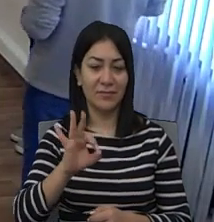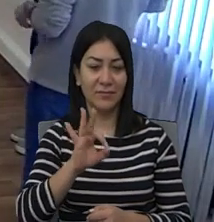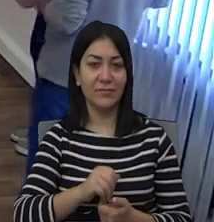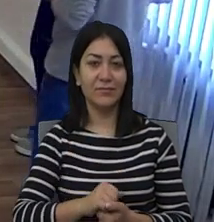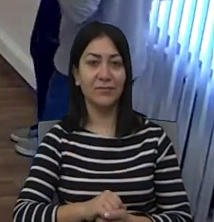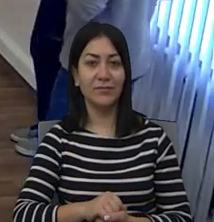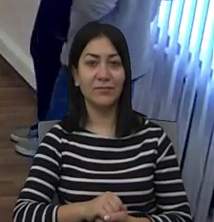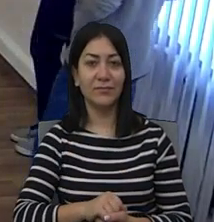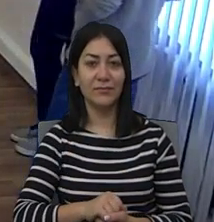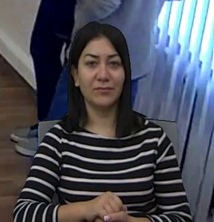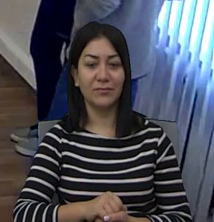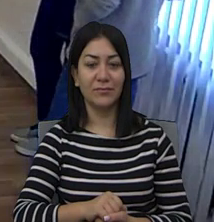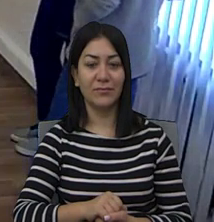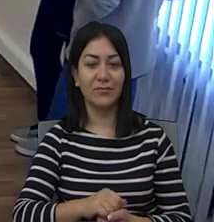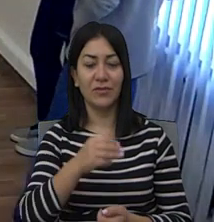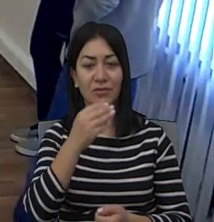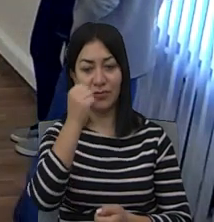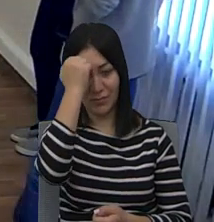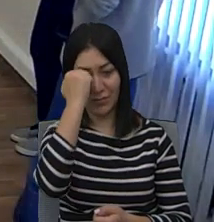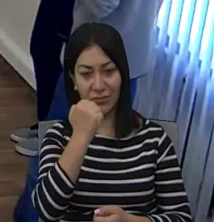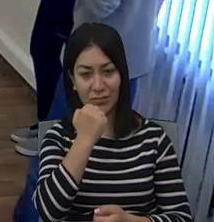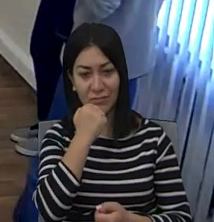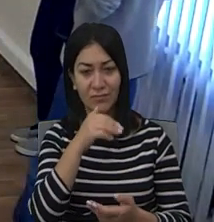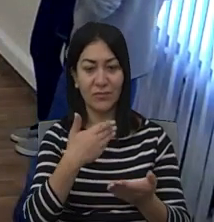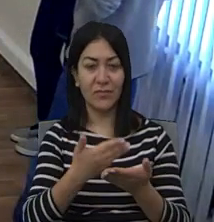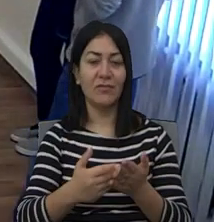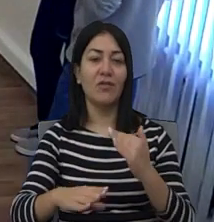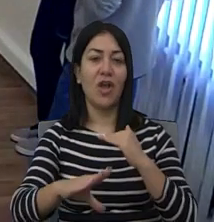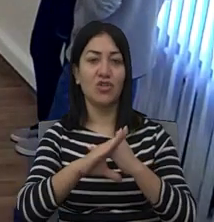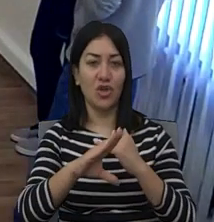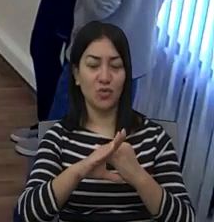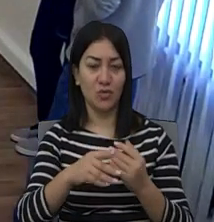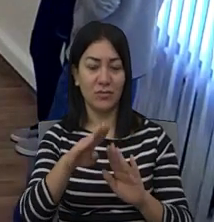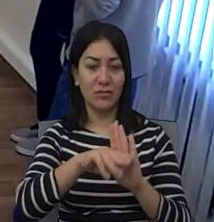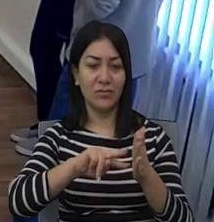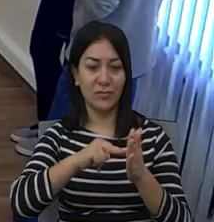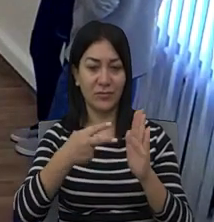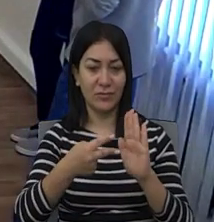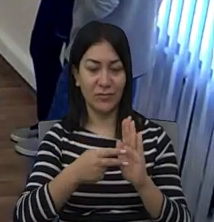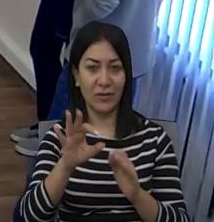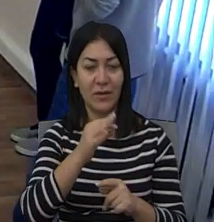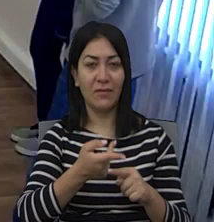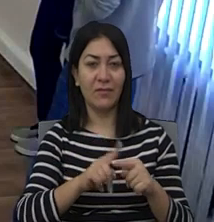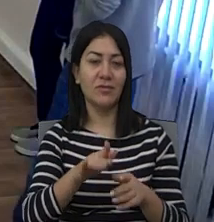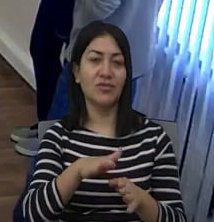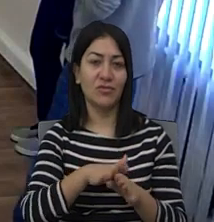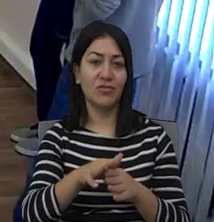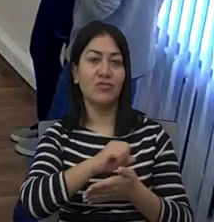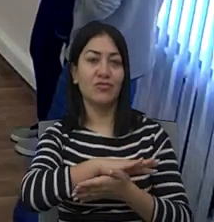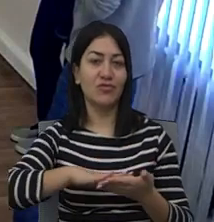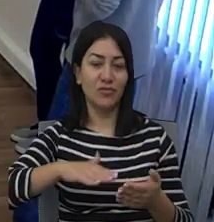know-how and for giving us the opportunity through this project to continue supporting the democratic transformation in